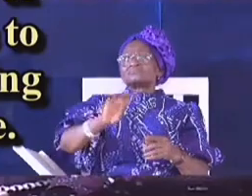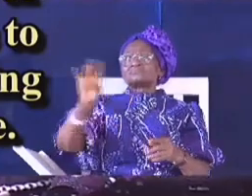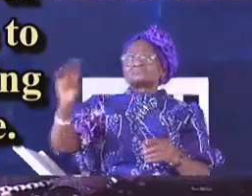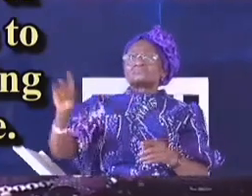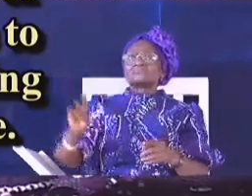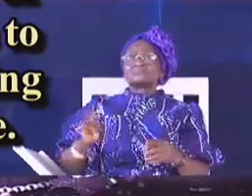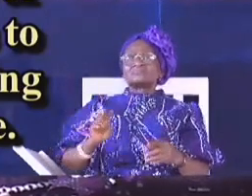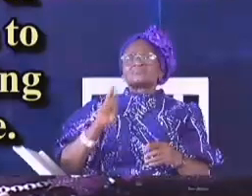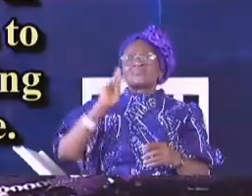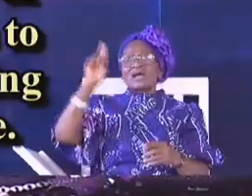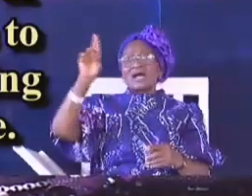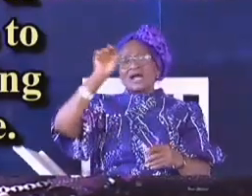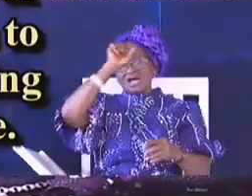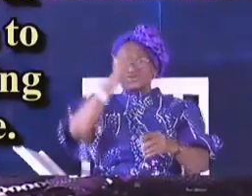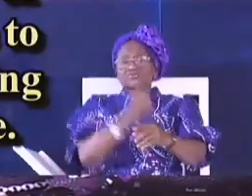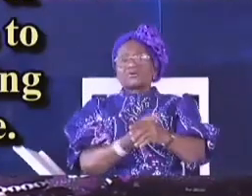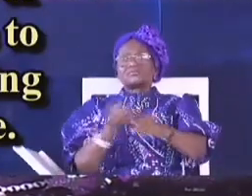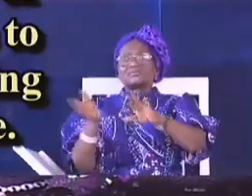Her son died.